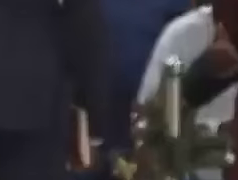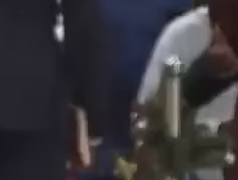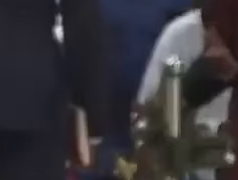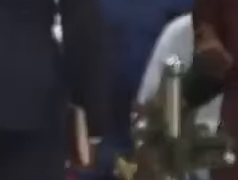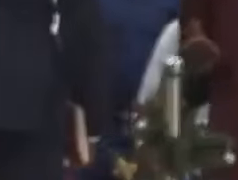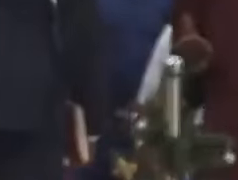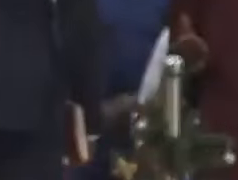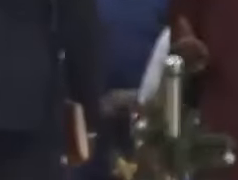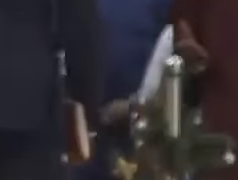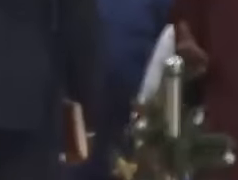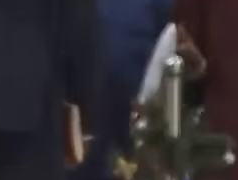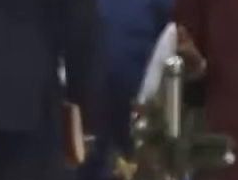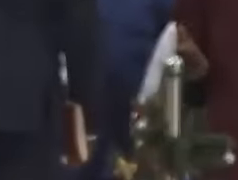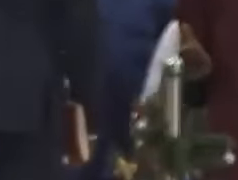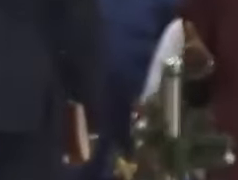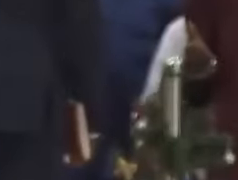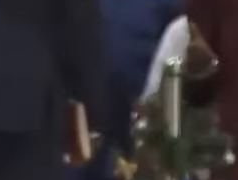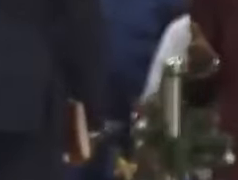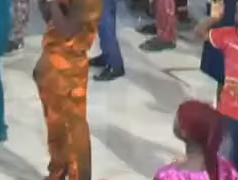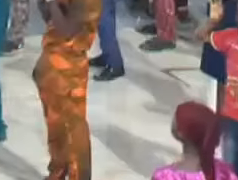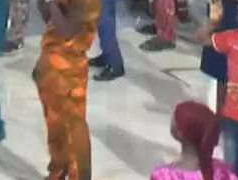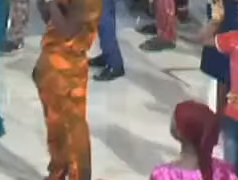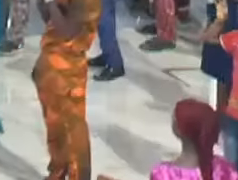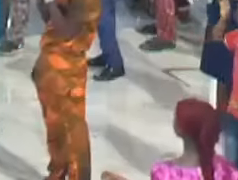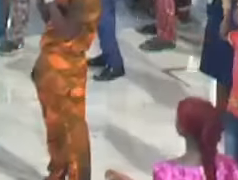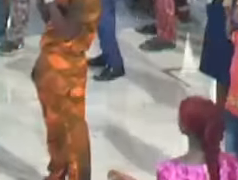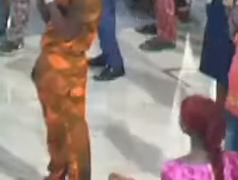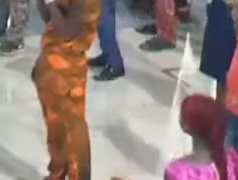He will open your eyes.